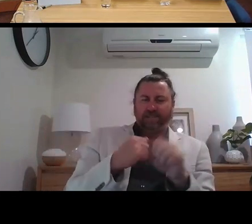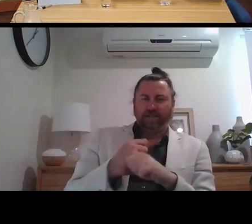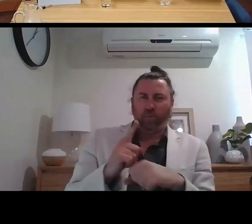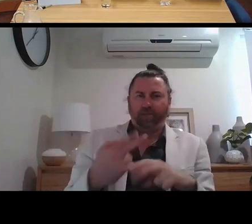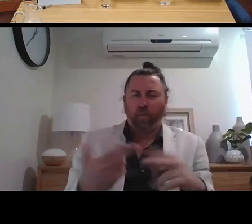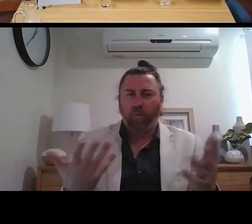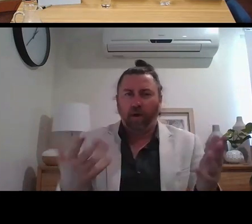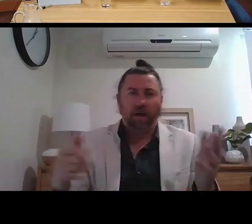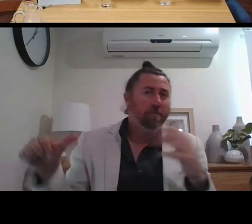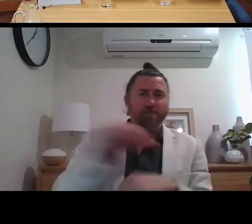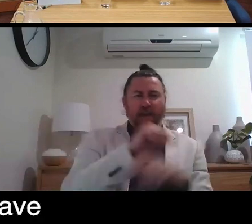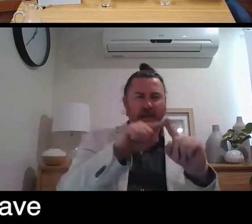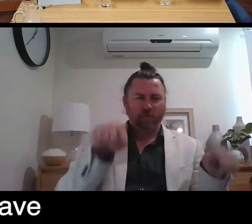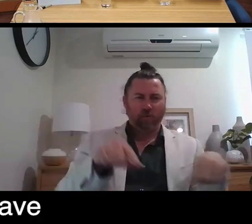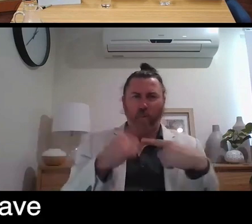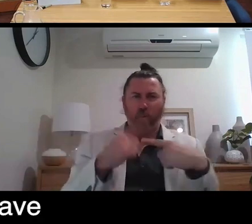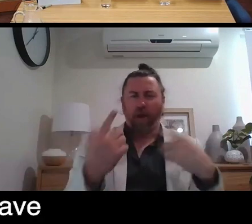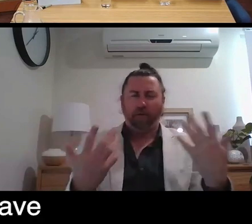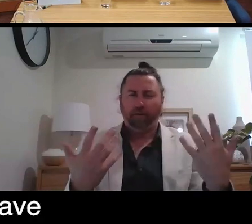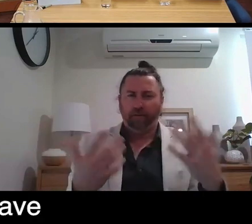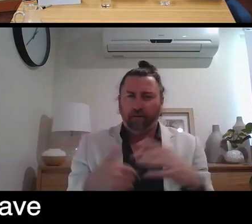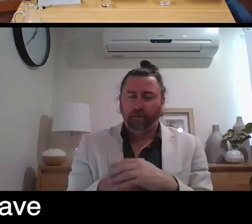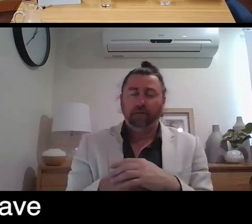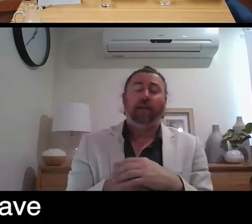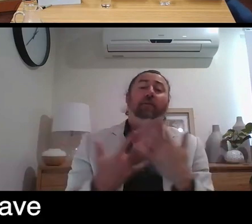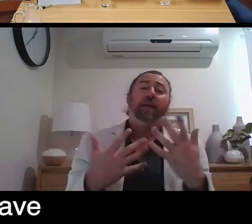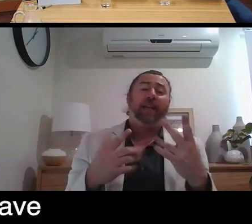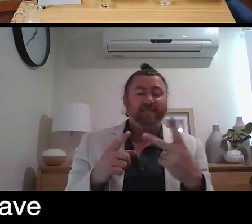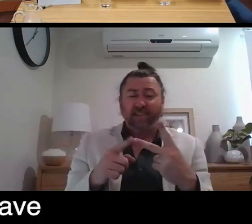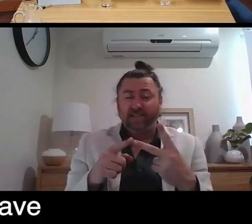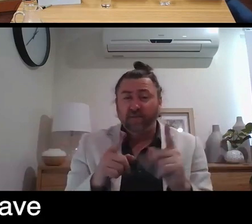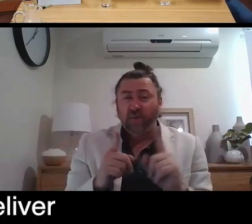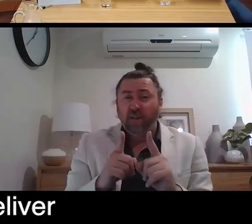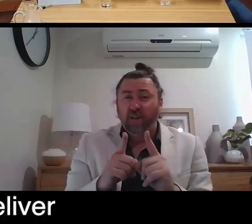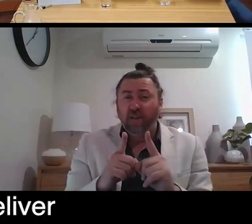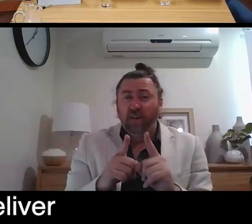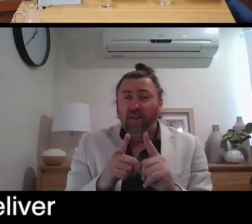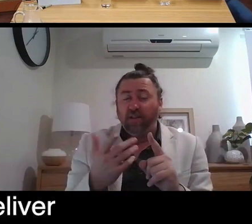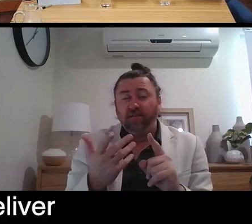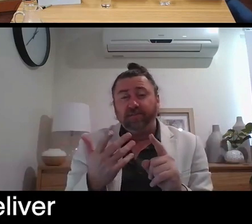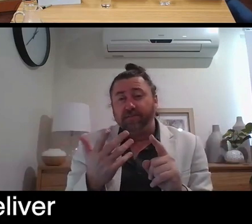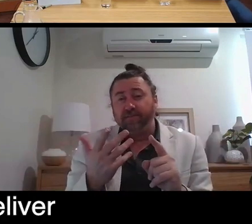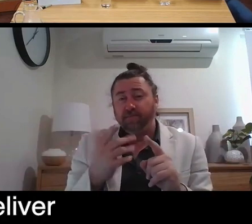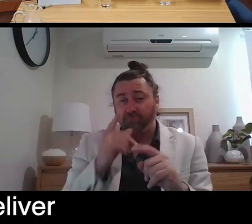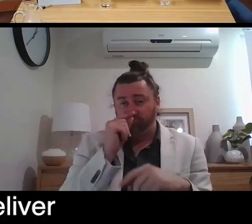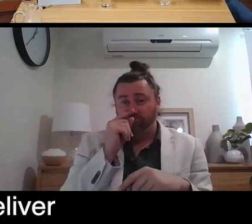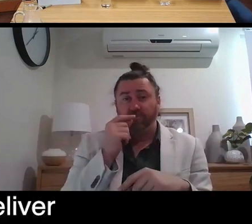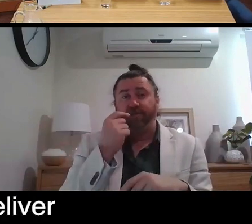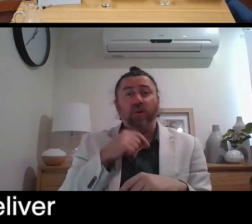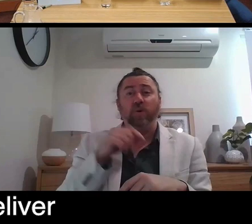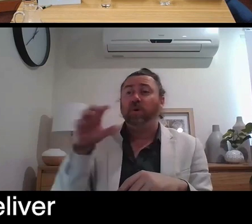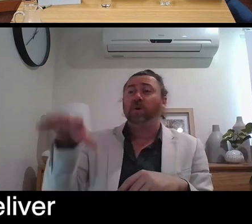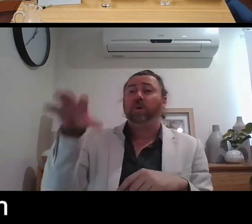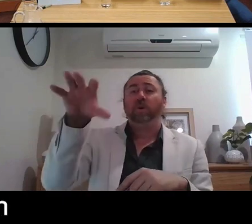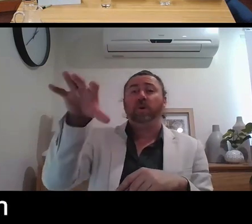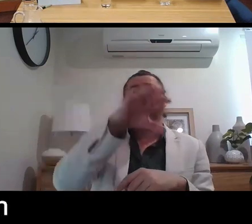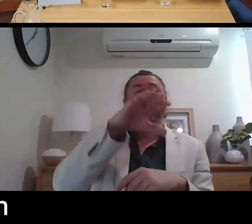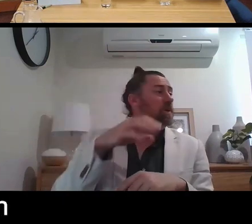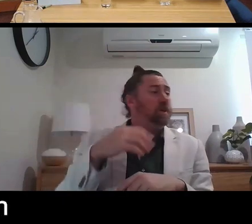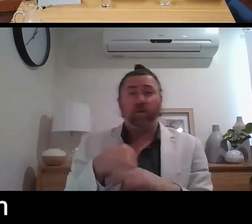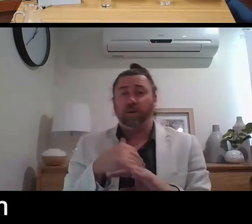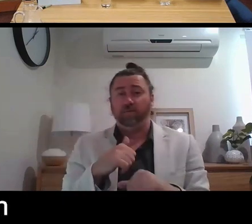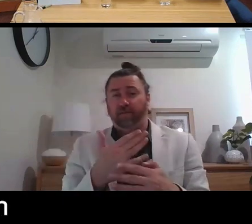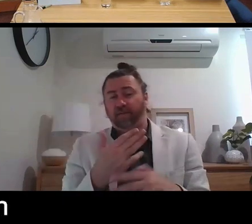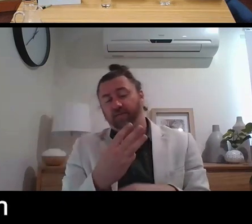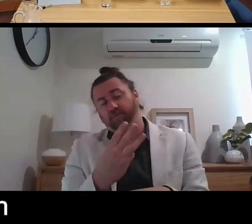square one again. The second outcome would be, I think you'd have potentially some facilities that only decide to deliver 3 or